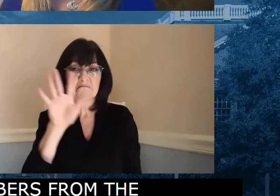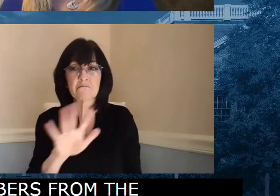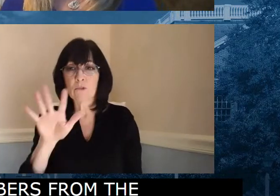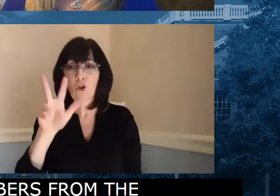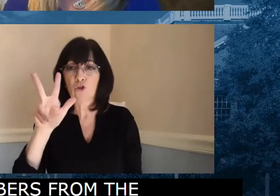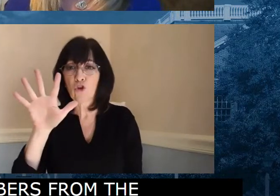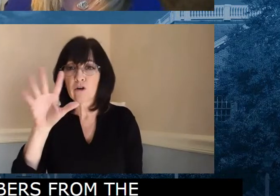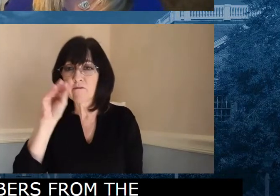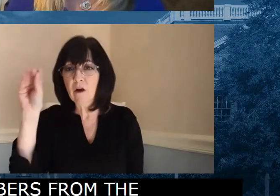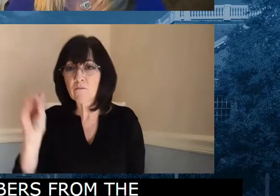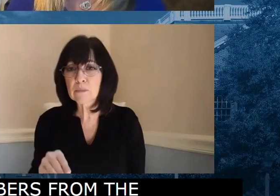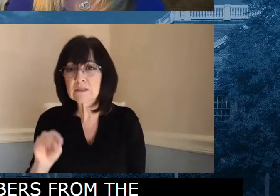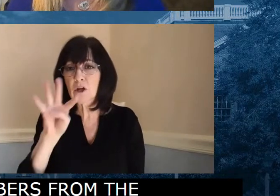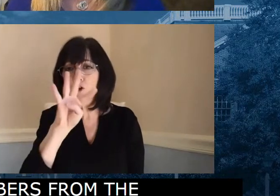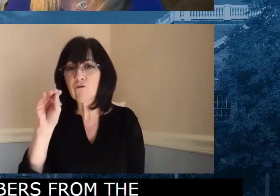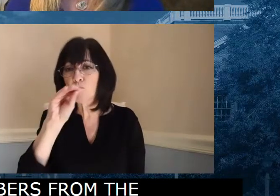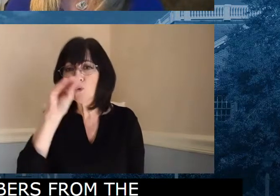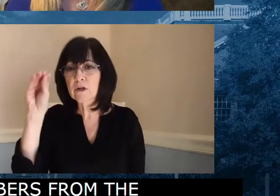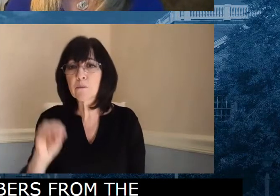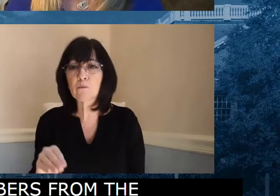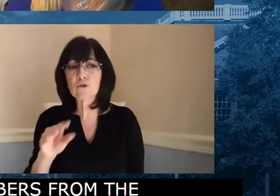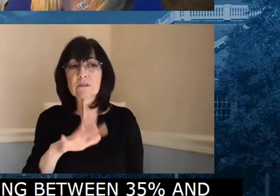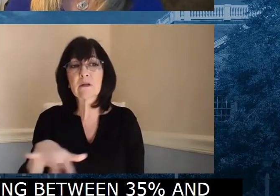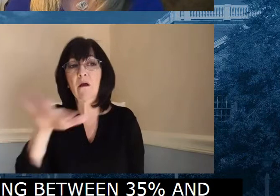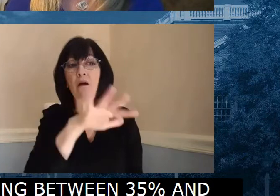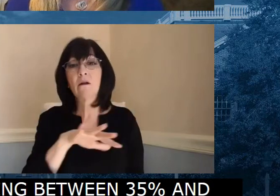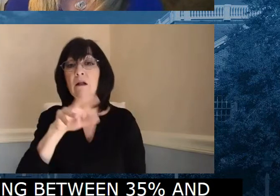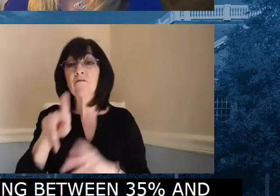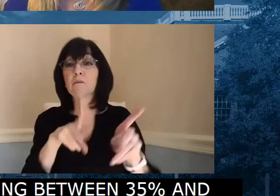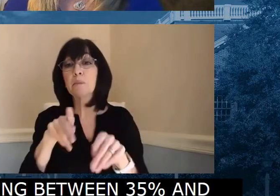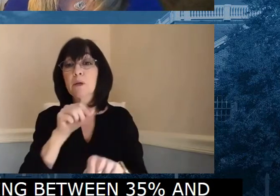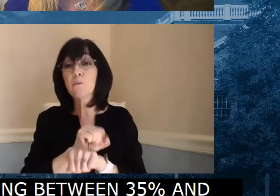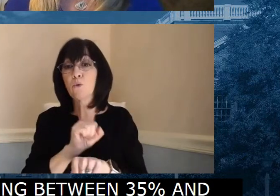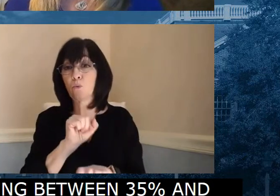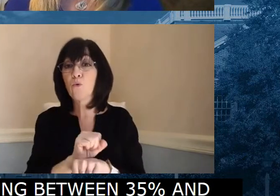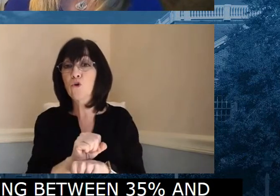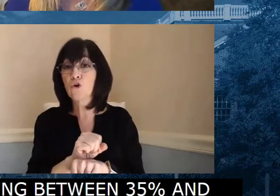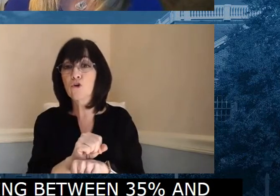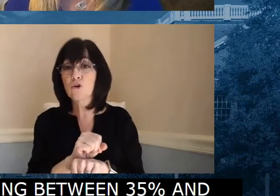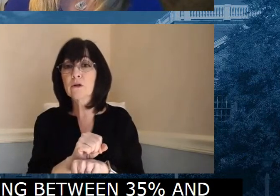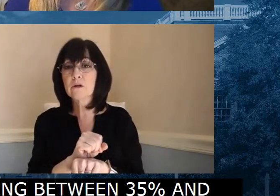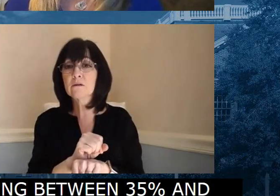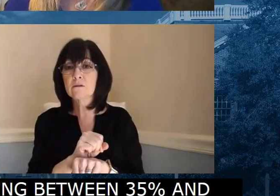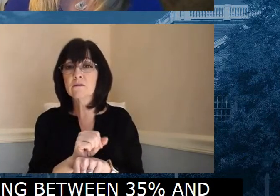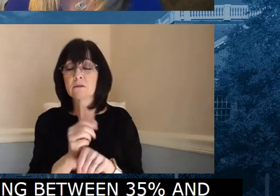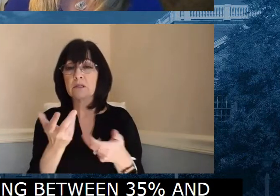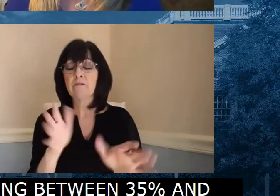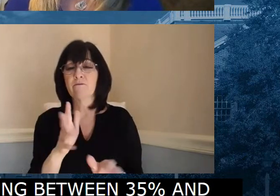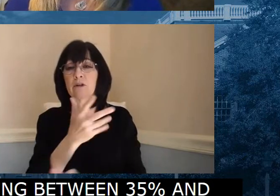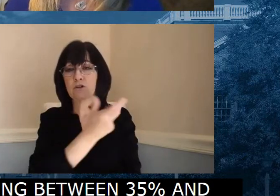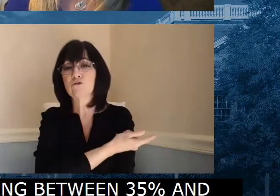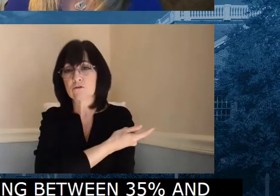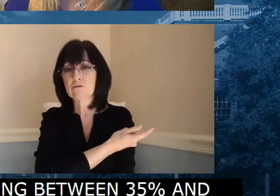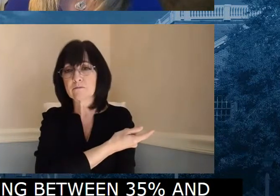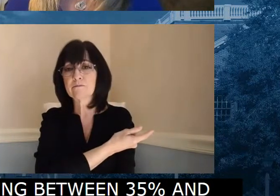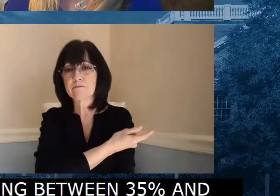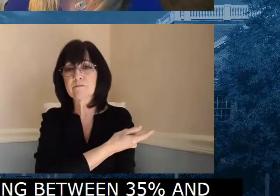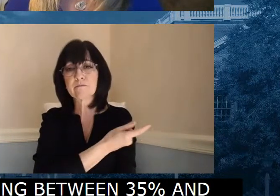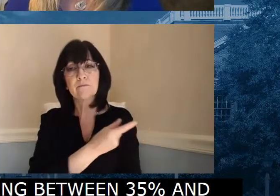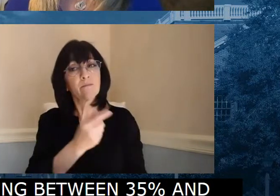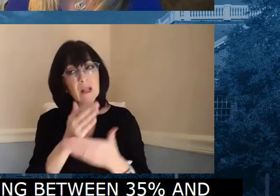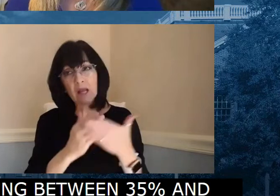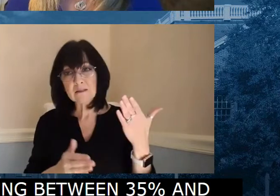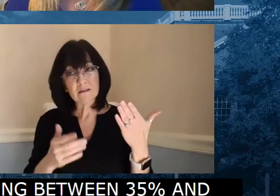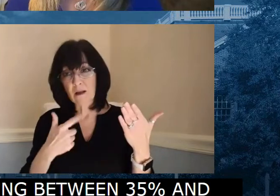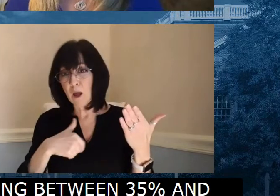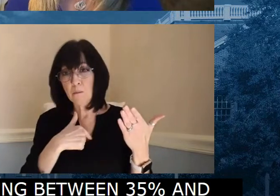40% of their associates in the case of one of the poultry companies who want the vaccine. We are seeing some